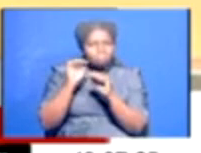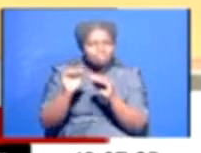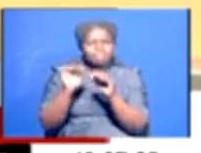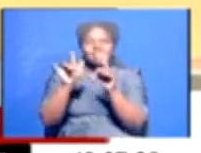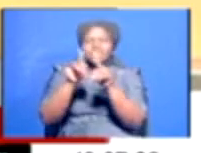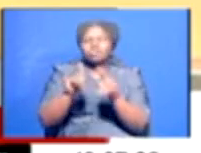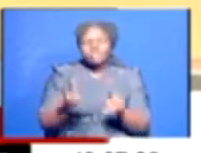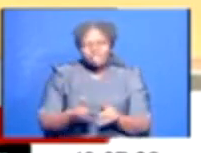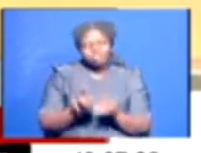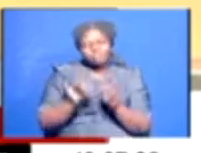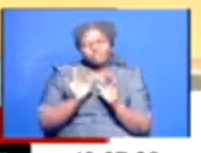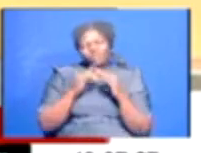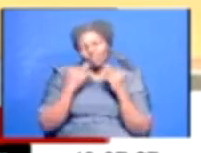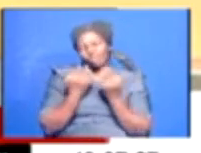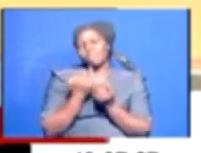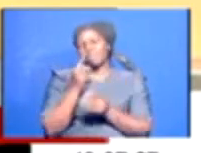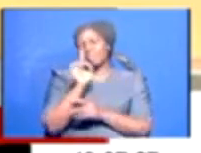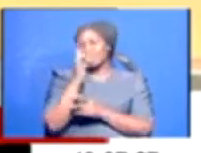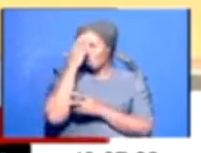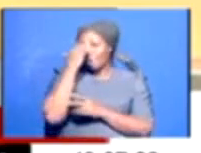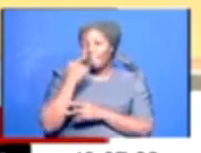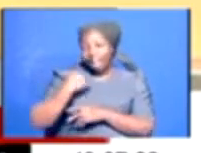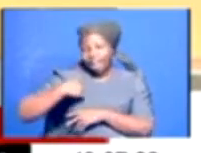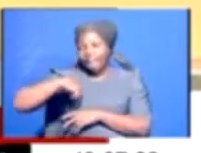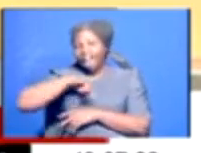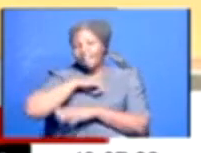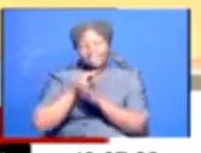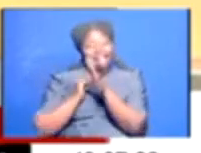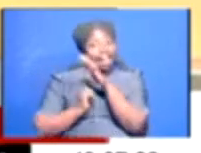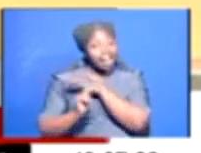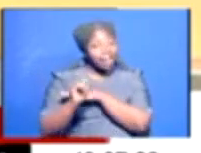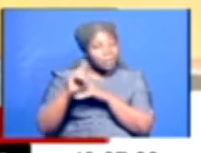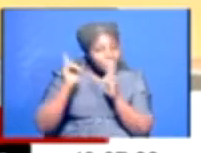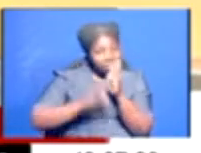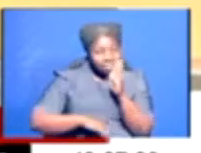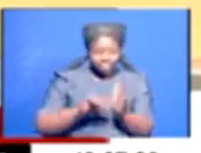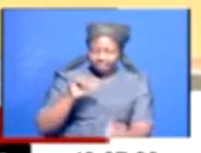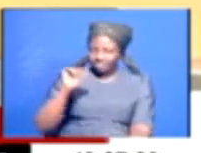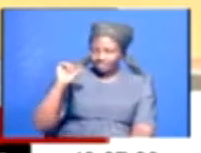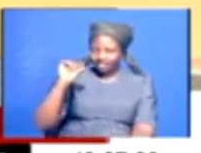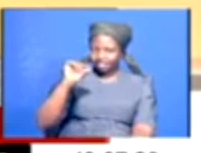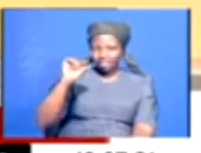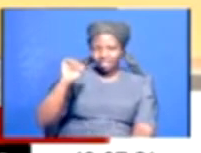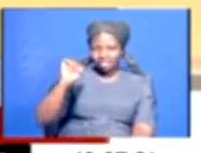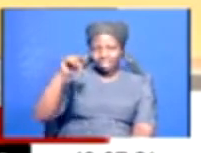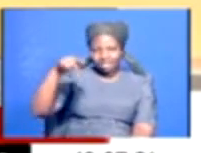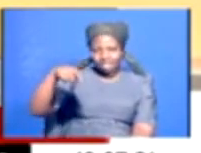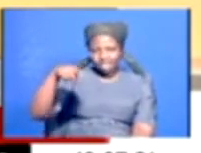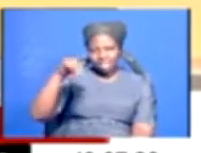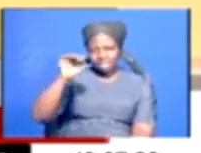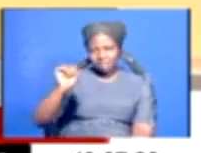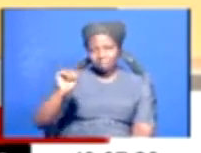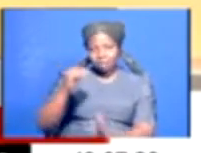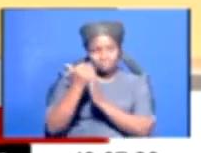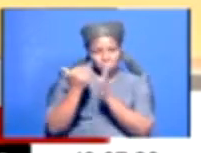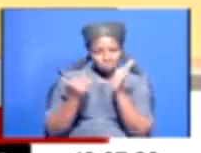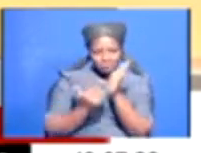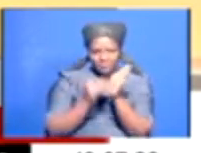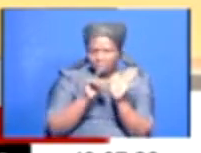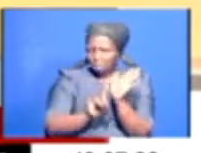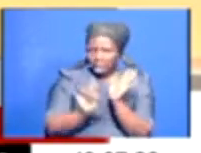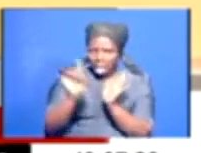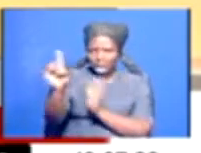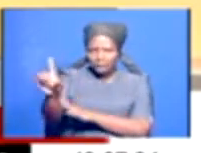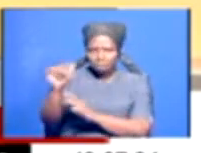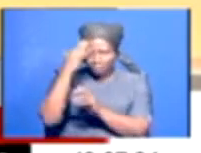family, because we were under CAP program. Mm. You didn't go there because you are a Kenyan, you go there as a